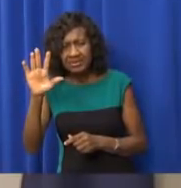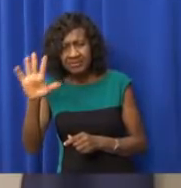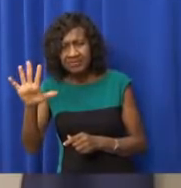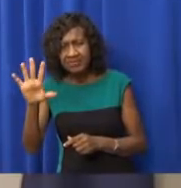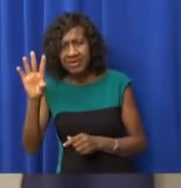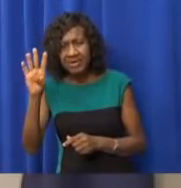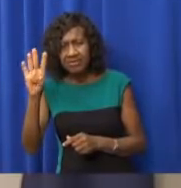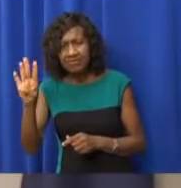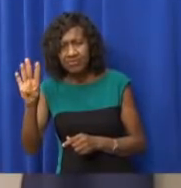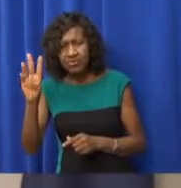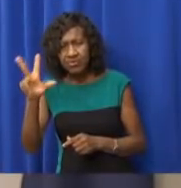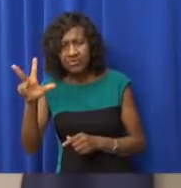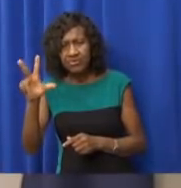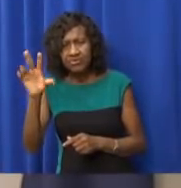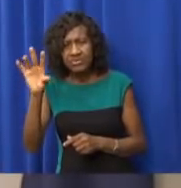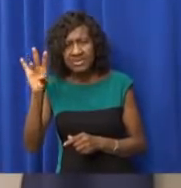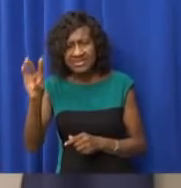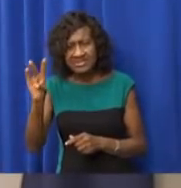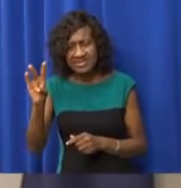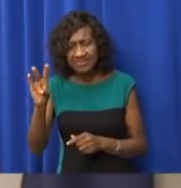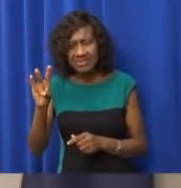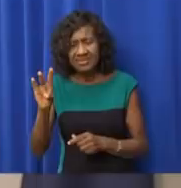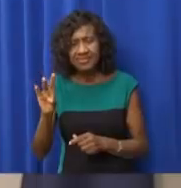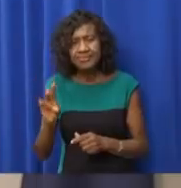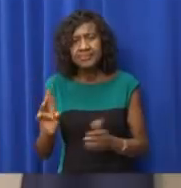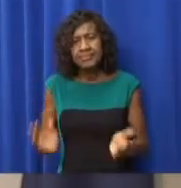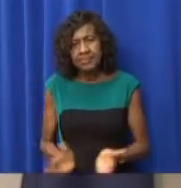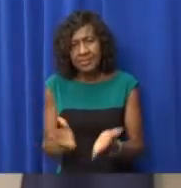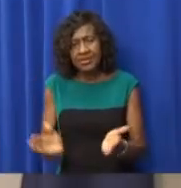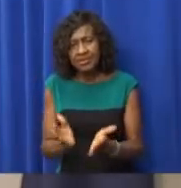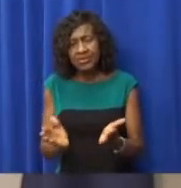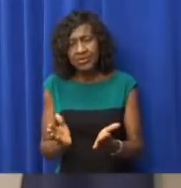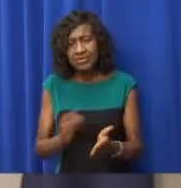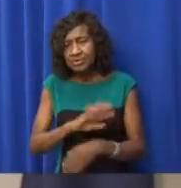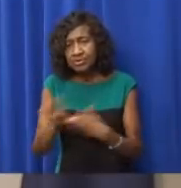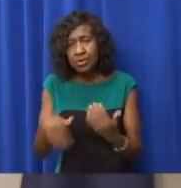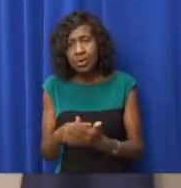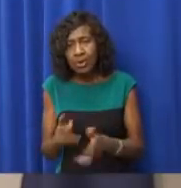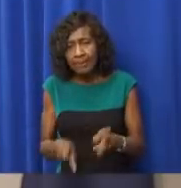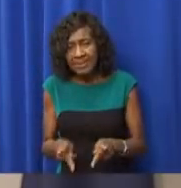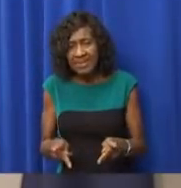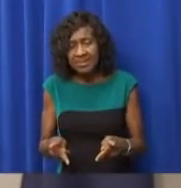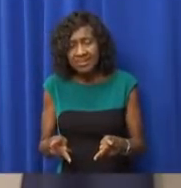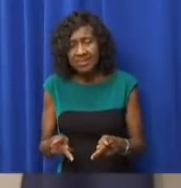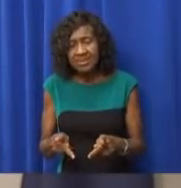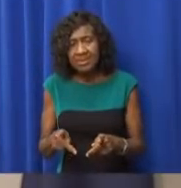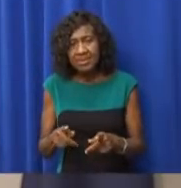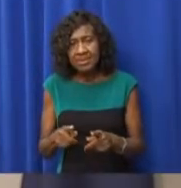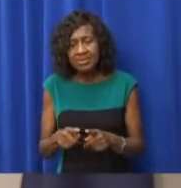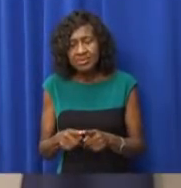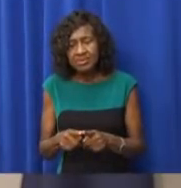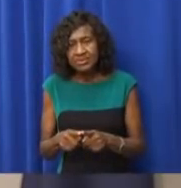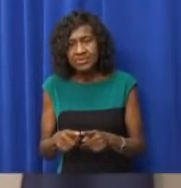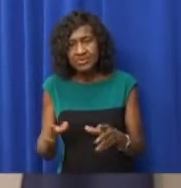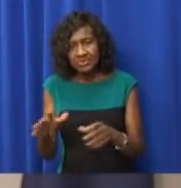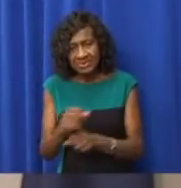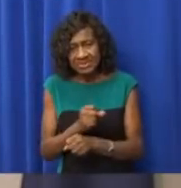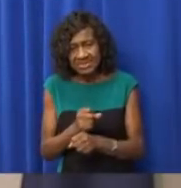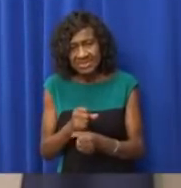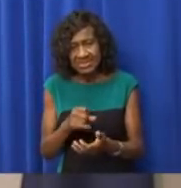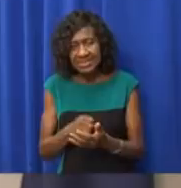345-649-5437. I encourage the public to take advantage of this free resource. Today is